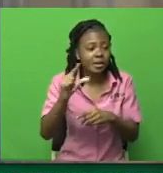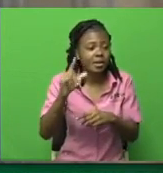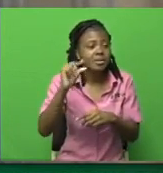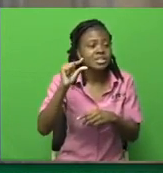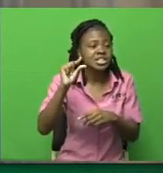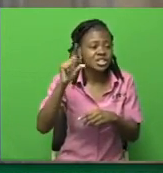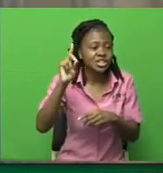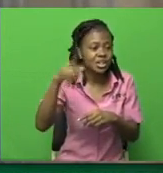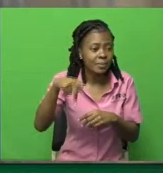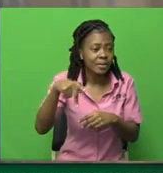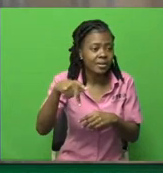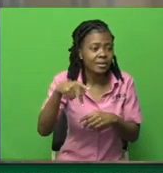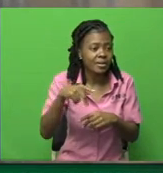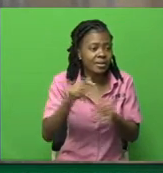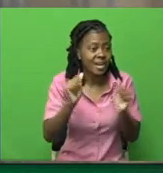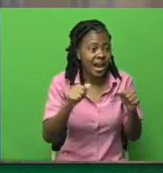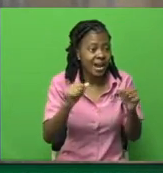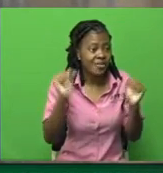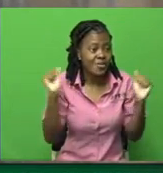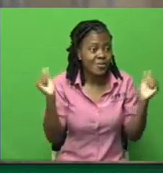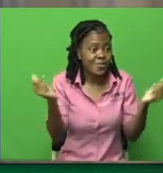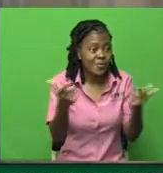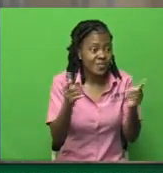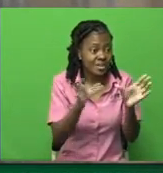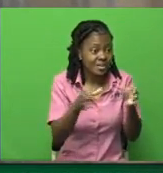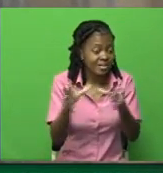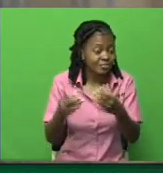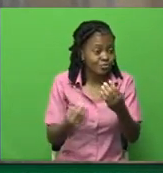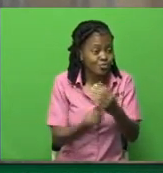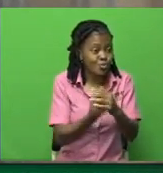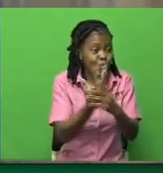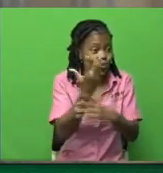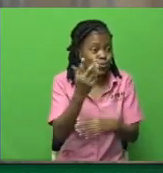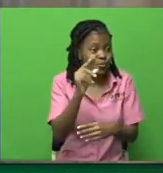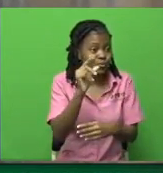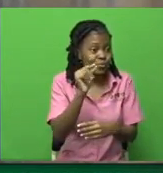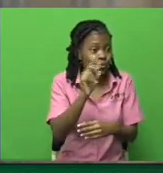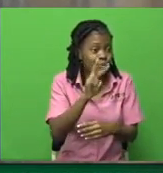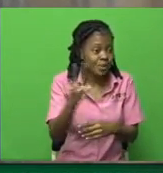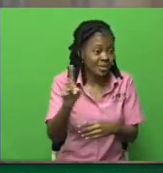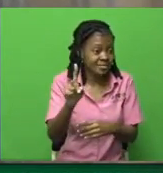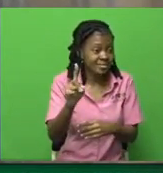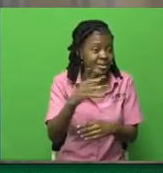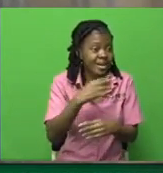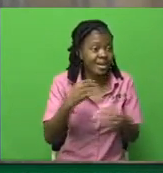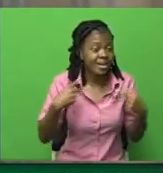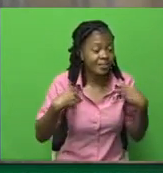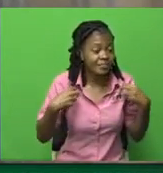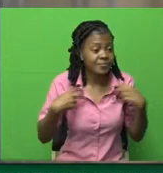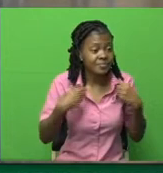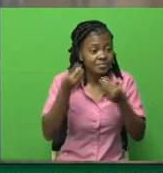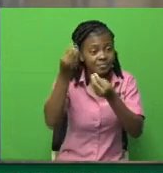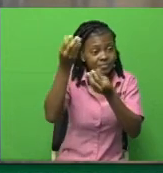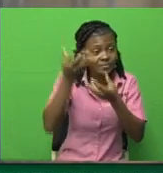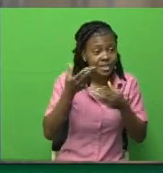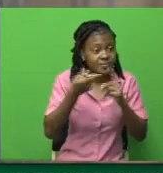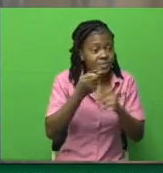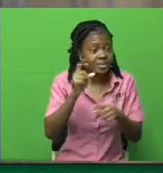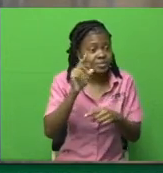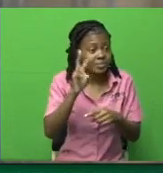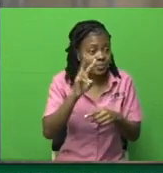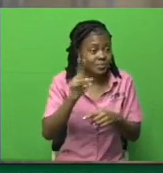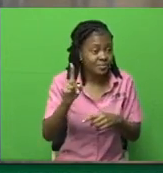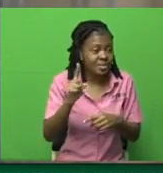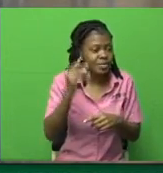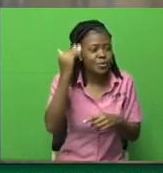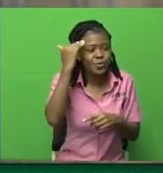2021 at that time the minister had data until the end of the 2021 year and therefore he